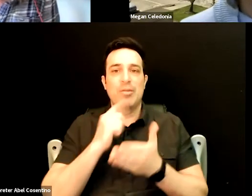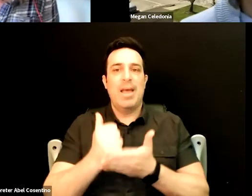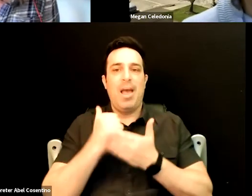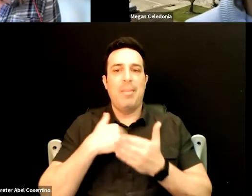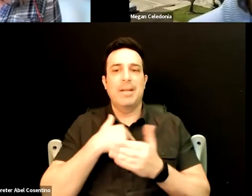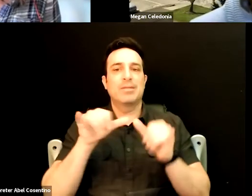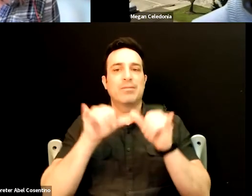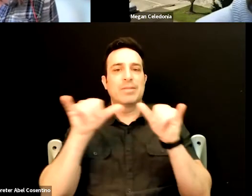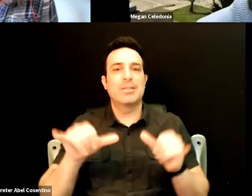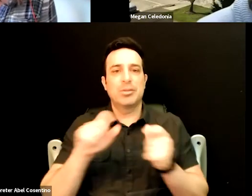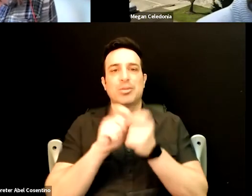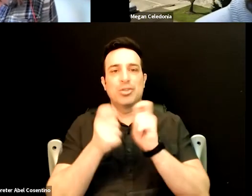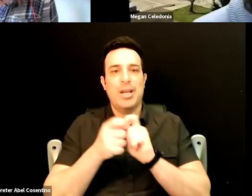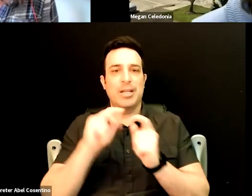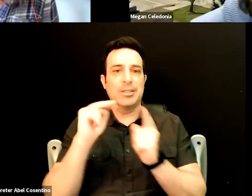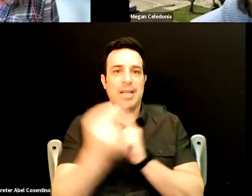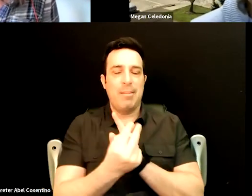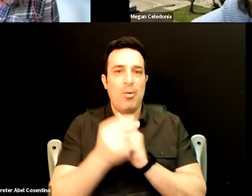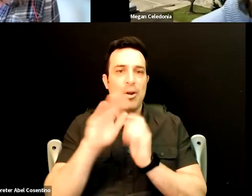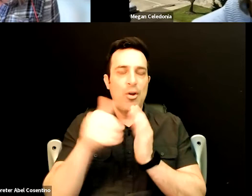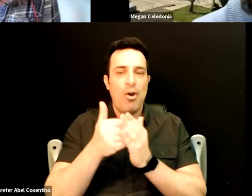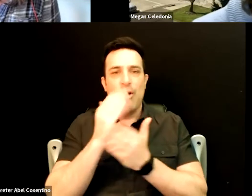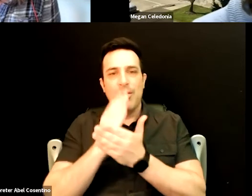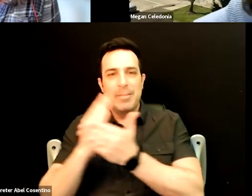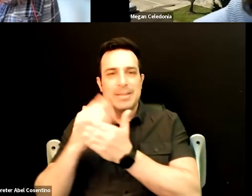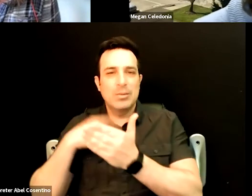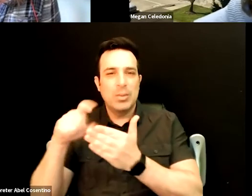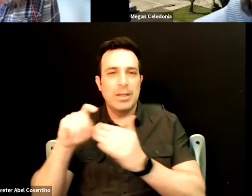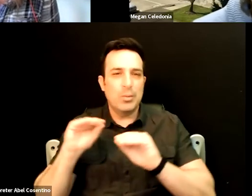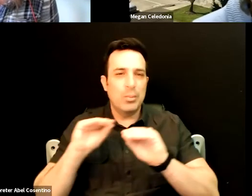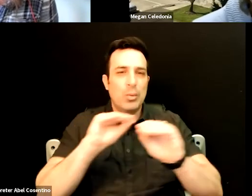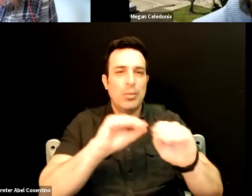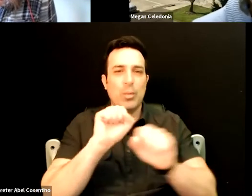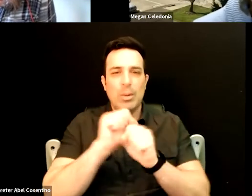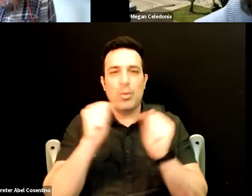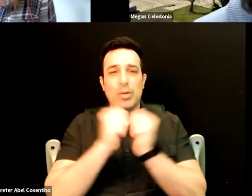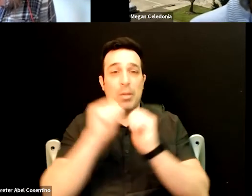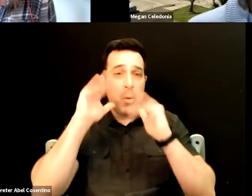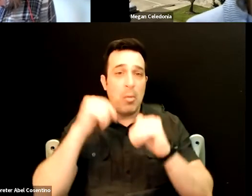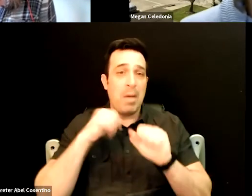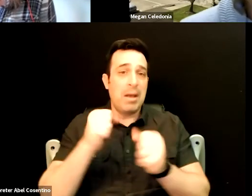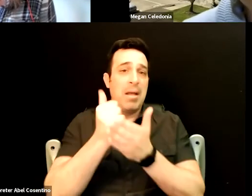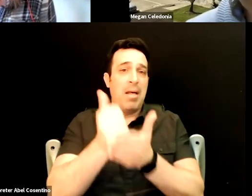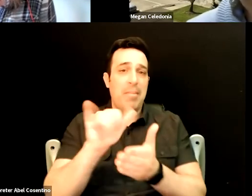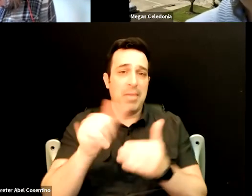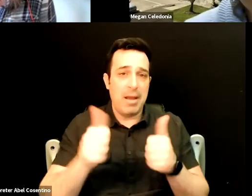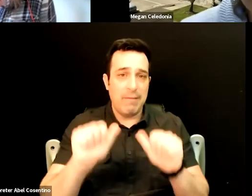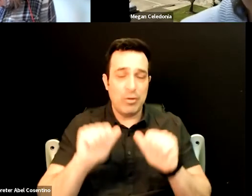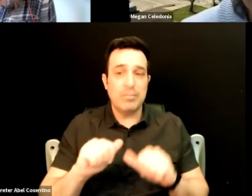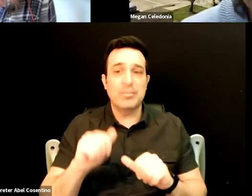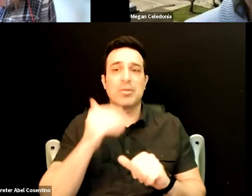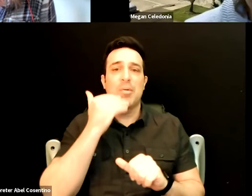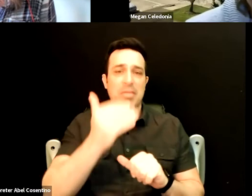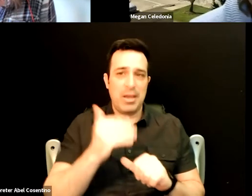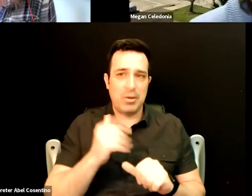systems change standpoint, think about all of the pieces we need to move as we work together, and hope that I can be helpful in that effort. So thank you